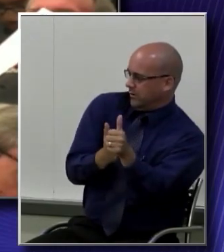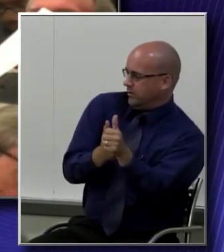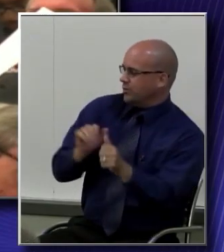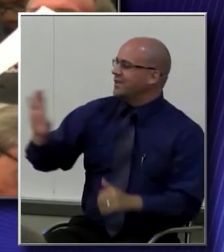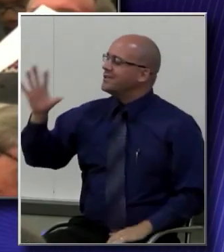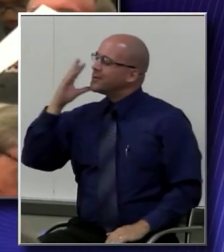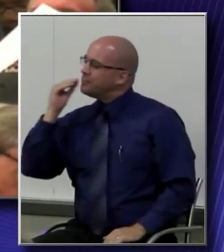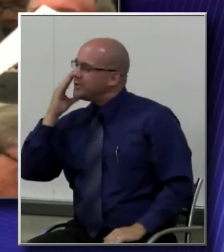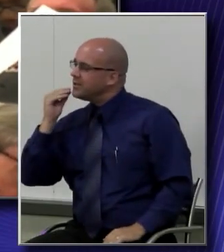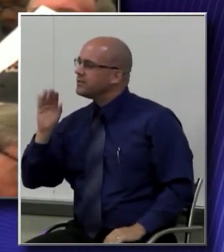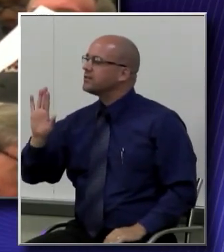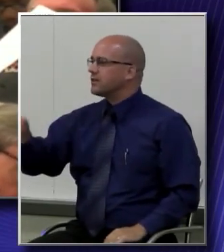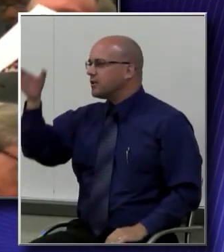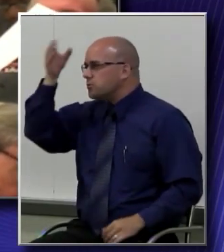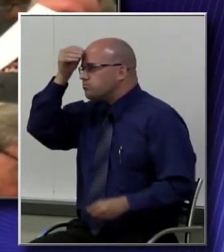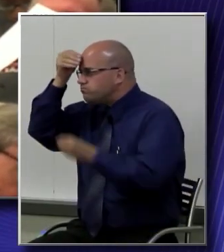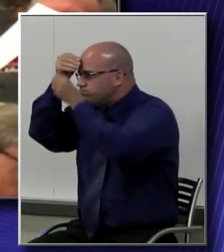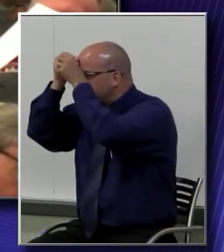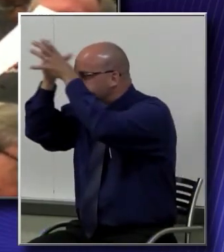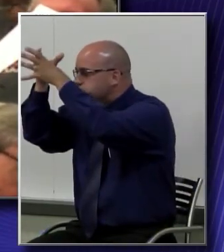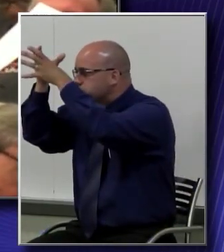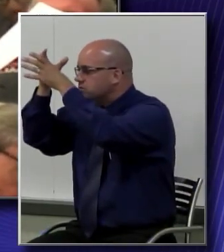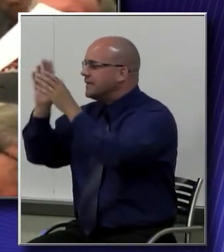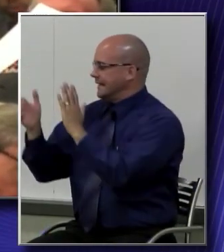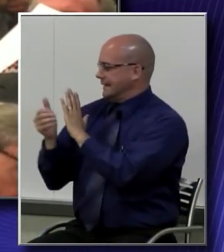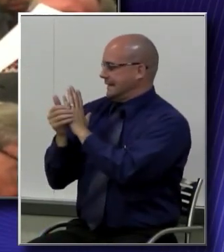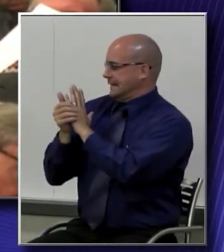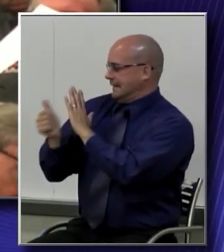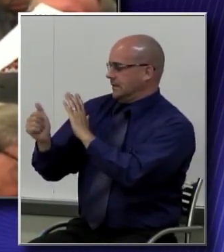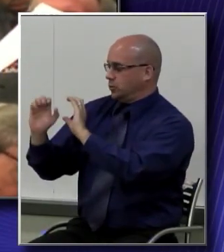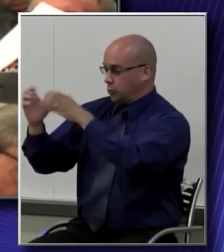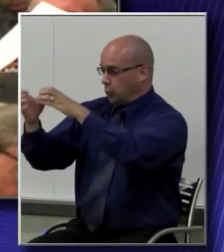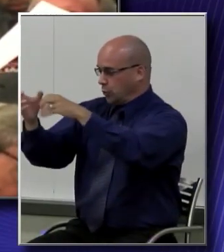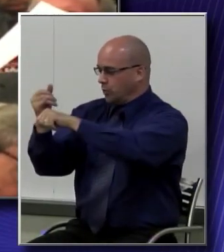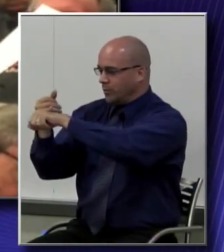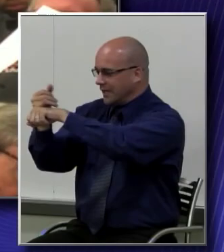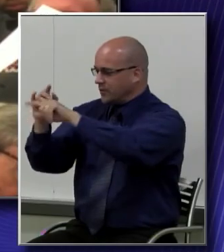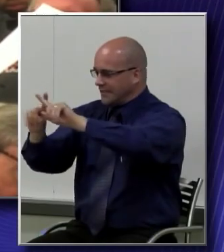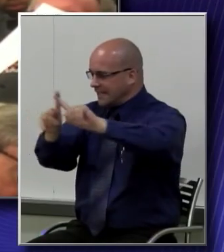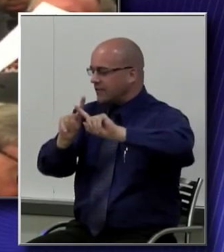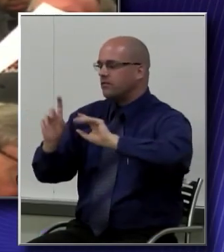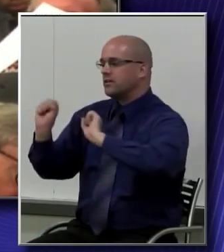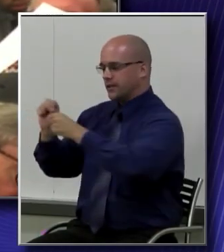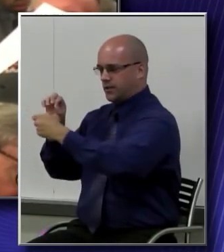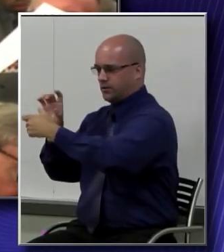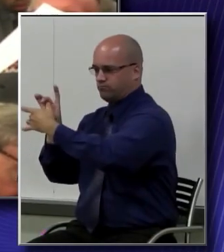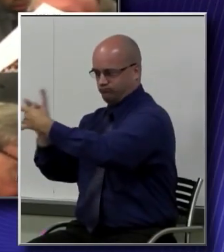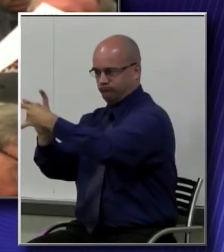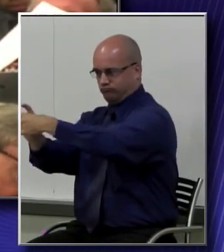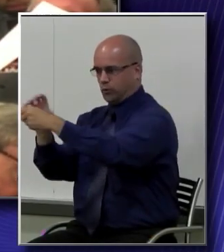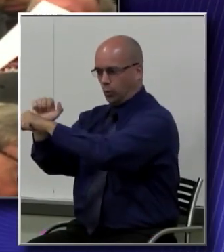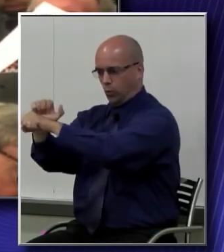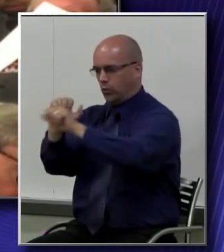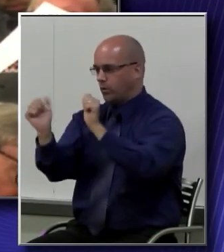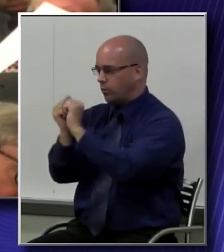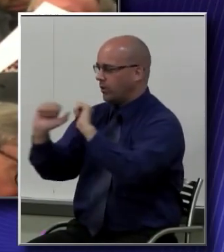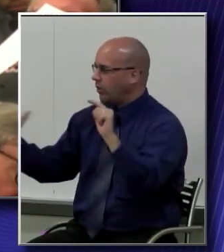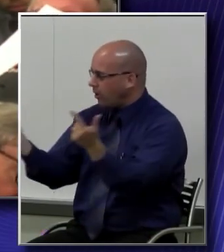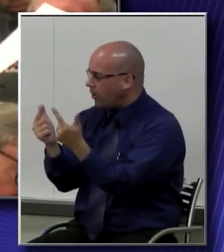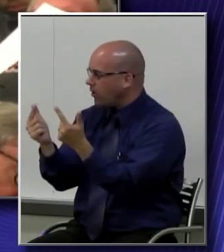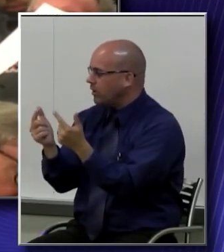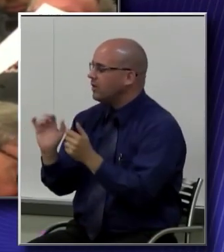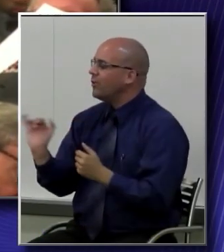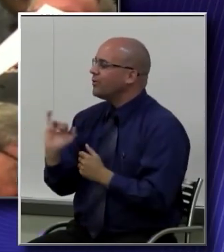knowledge, his ability to work with all interest groups, and his dedication to the